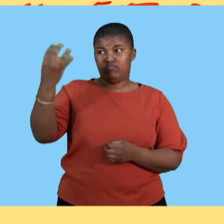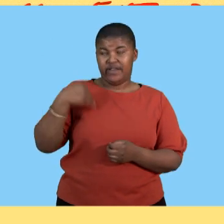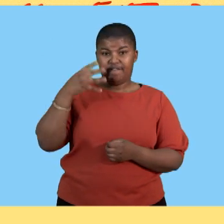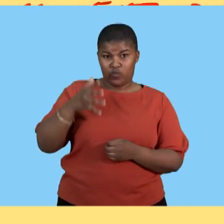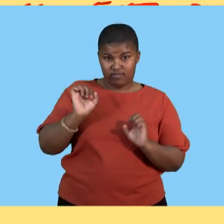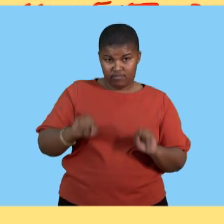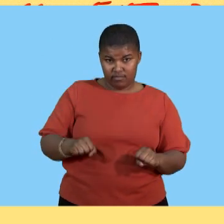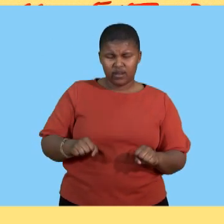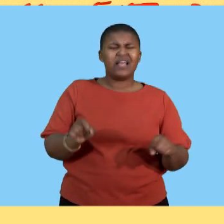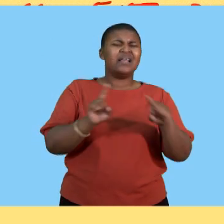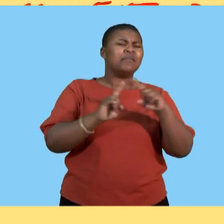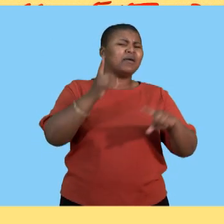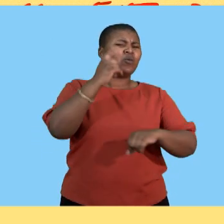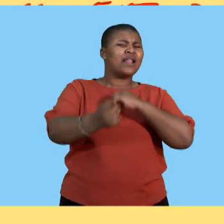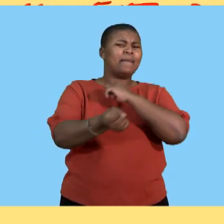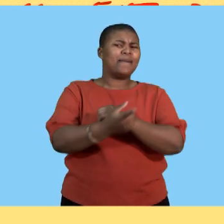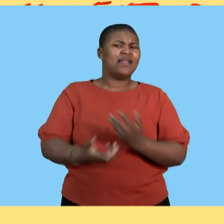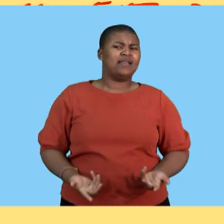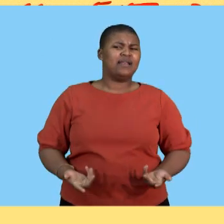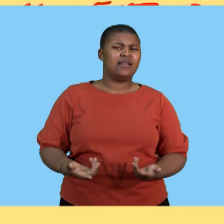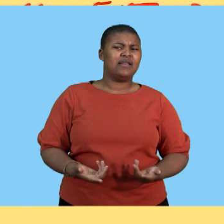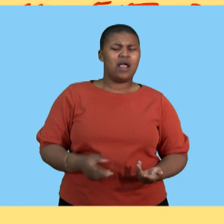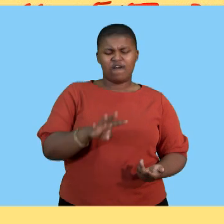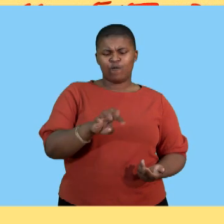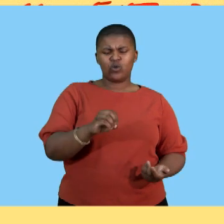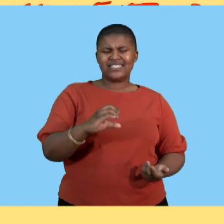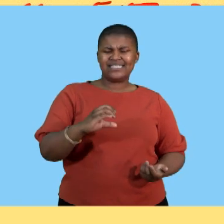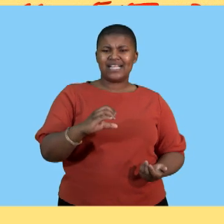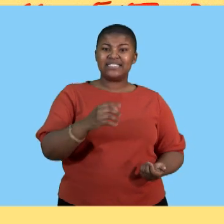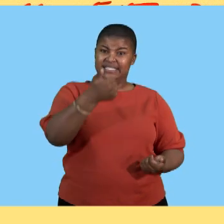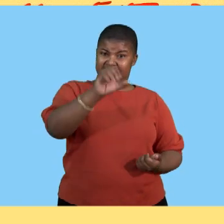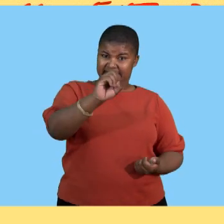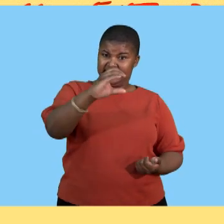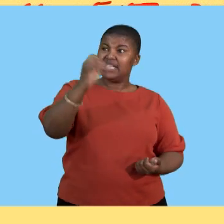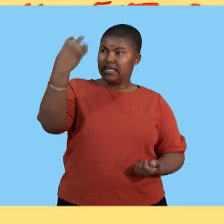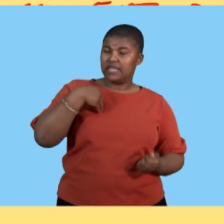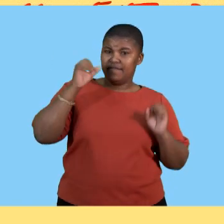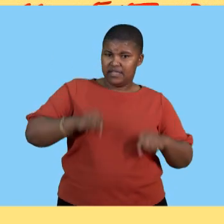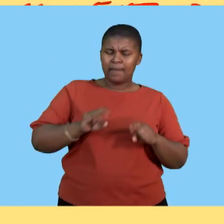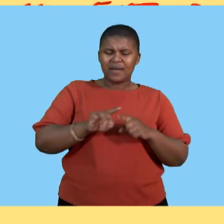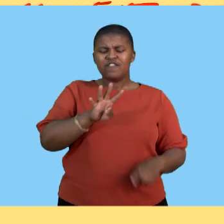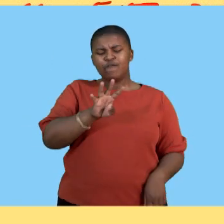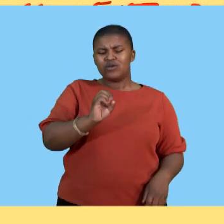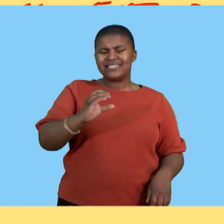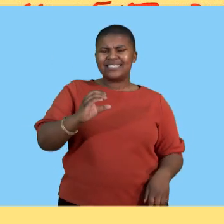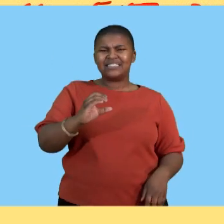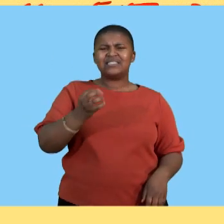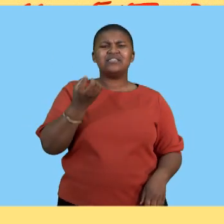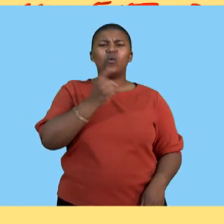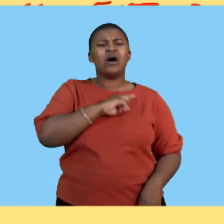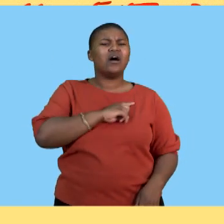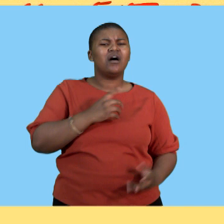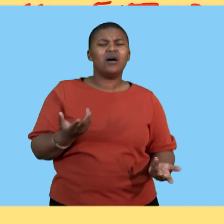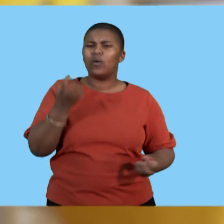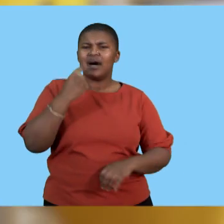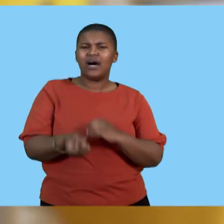32,400. But what happens now to the 40 cents? Because the insurance company is going to cover us 60 cents